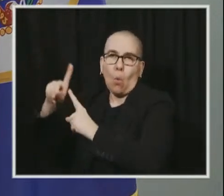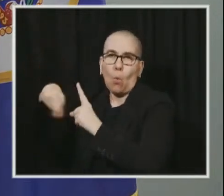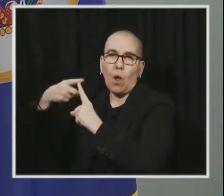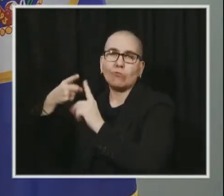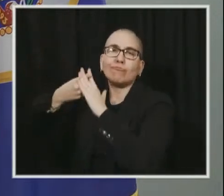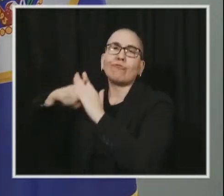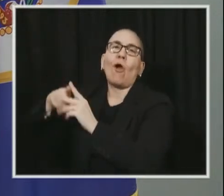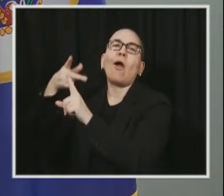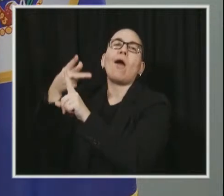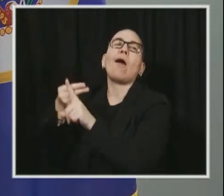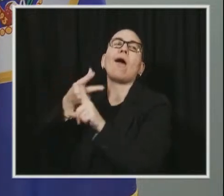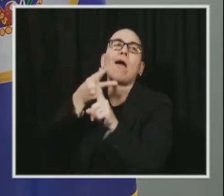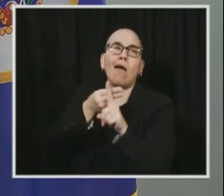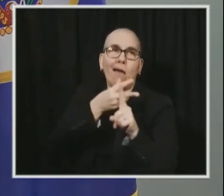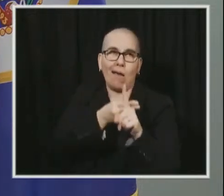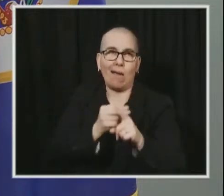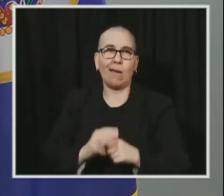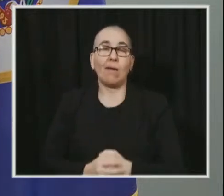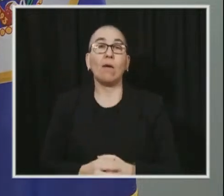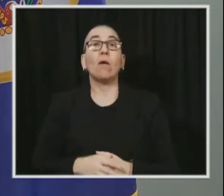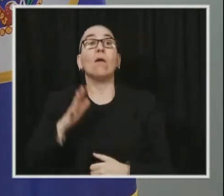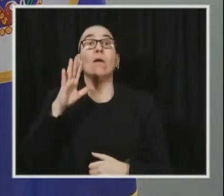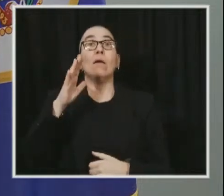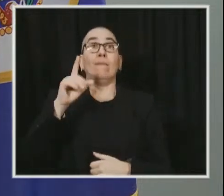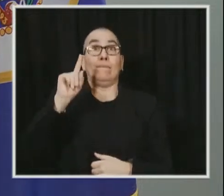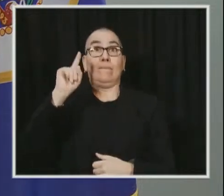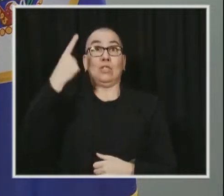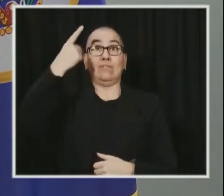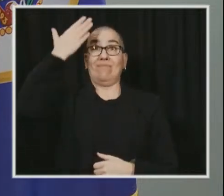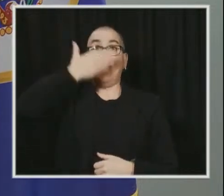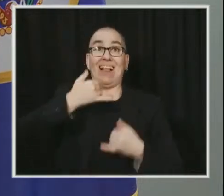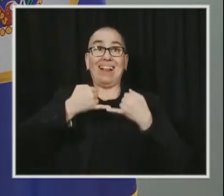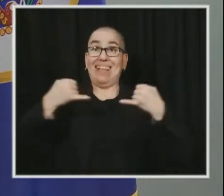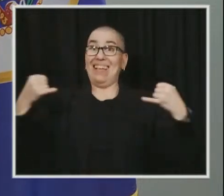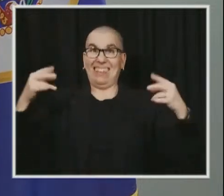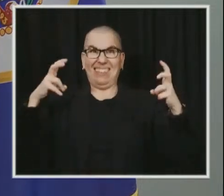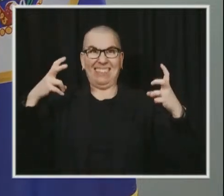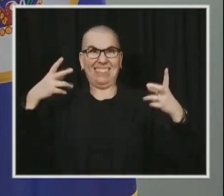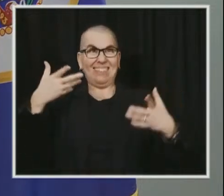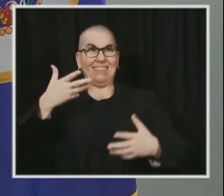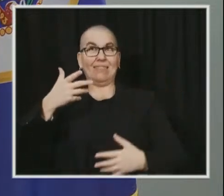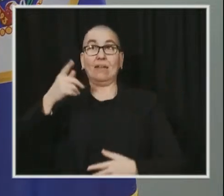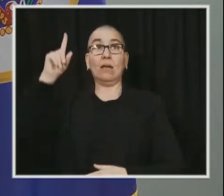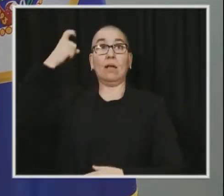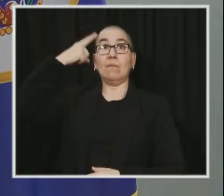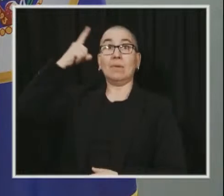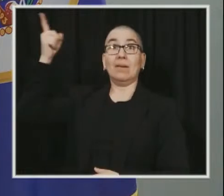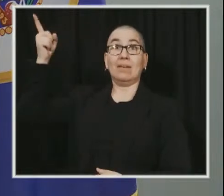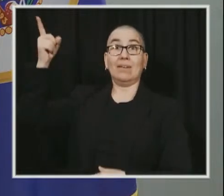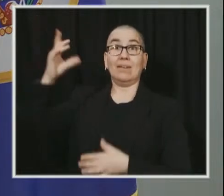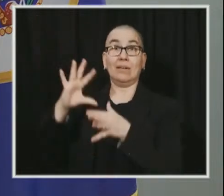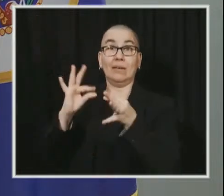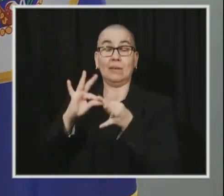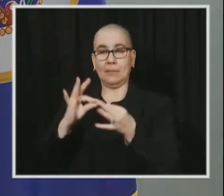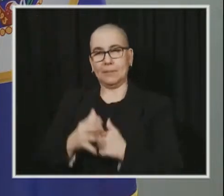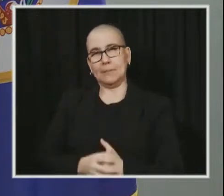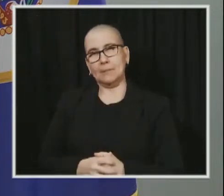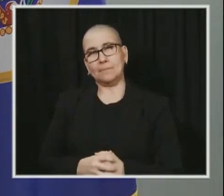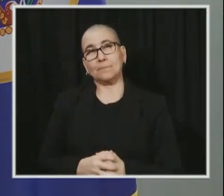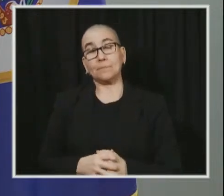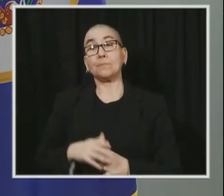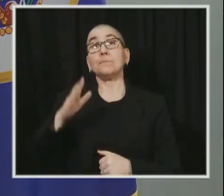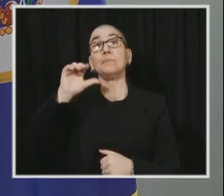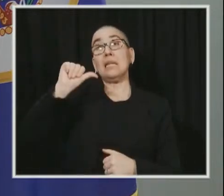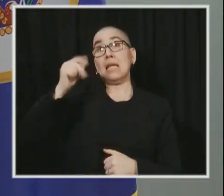essential frontline workforce that the federal government has identified. We'll begin in the April timeframe